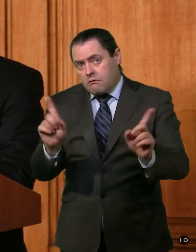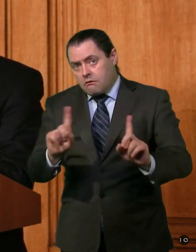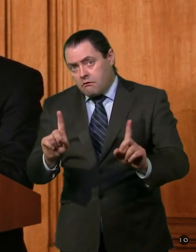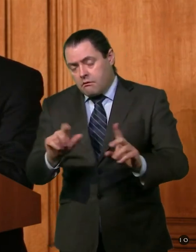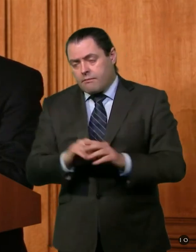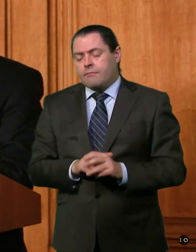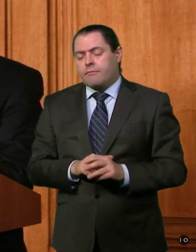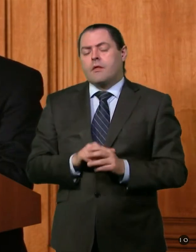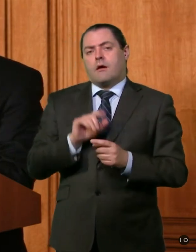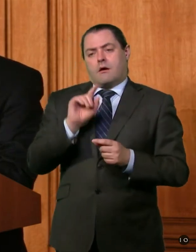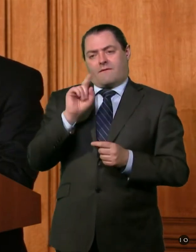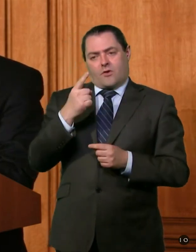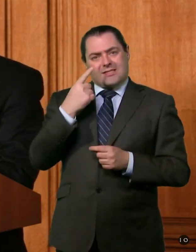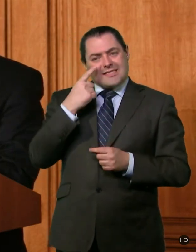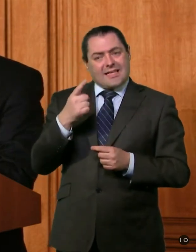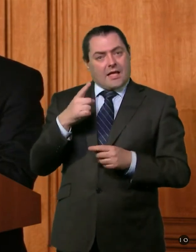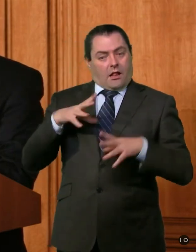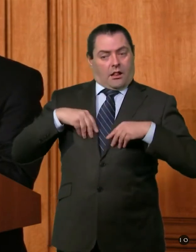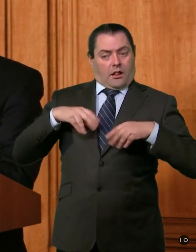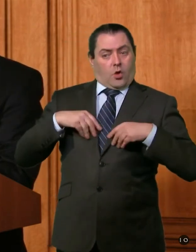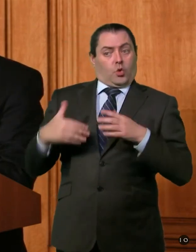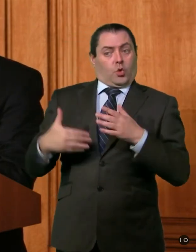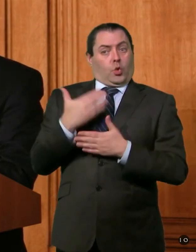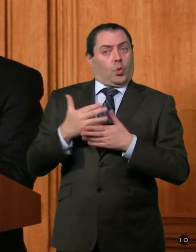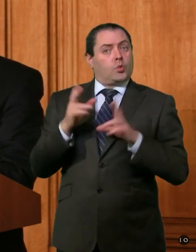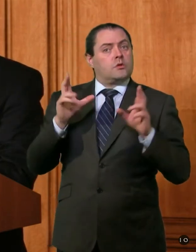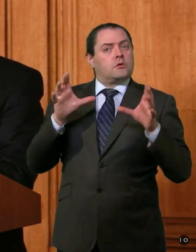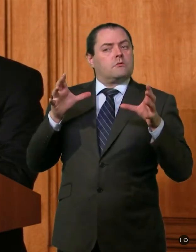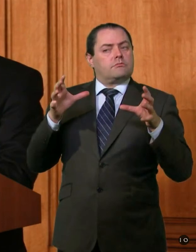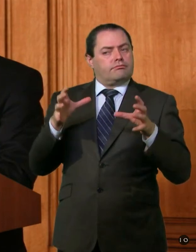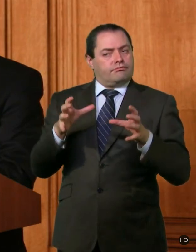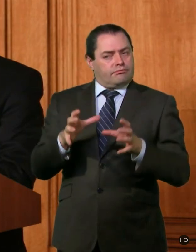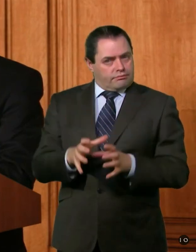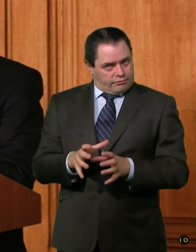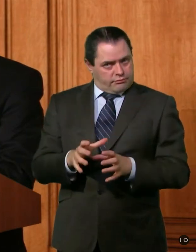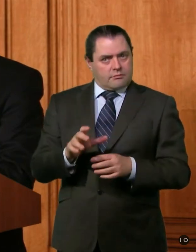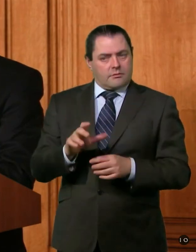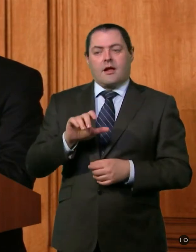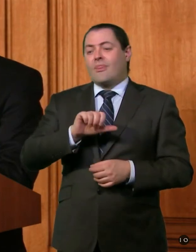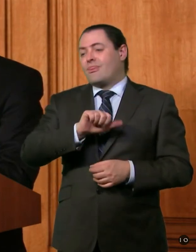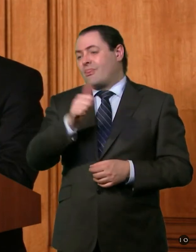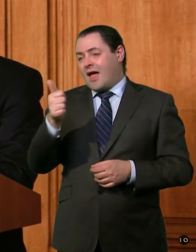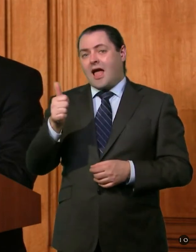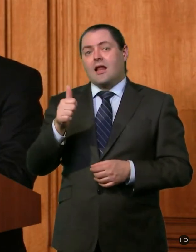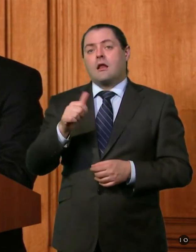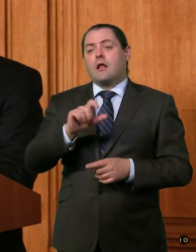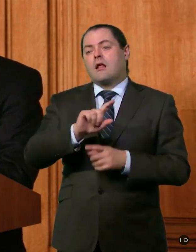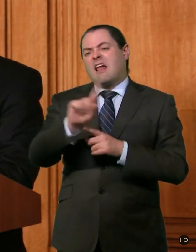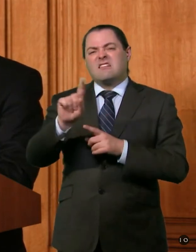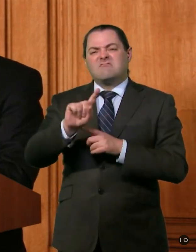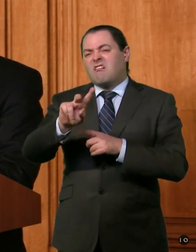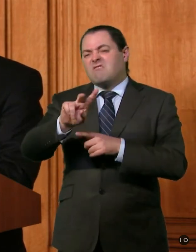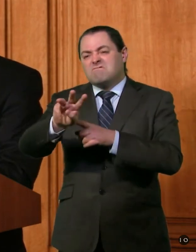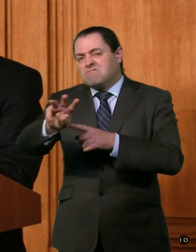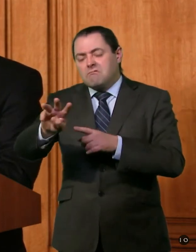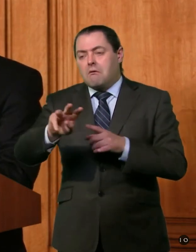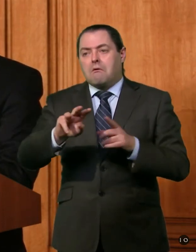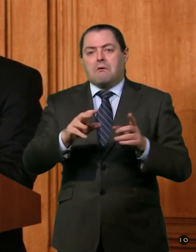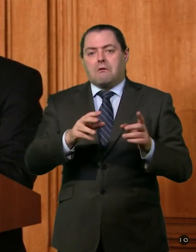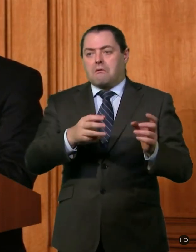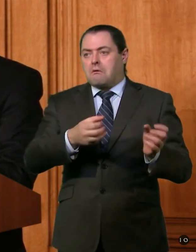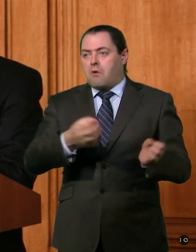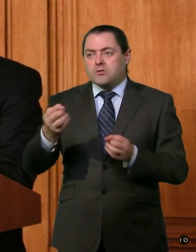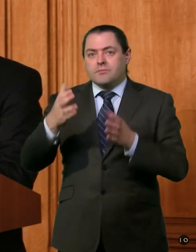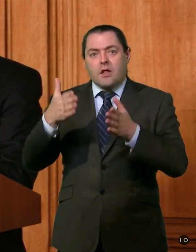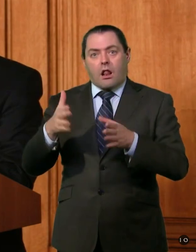we will get more data on hospitalisations and on deaths. And I want to make a really important point here